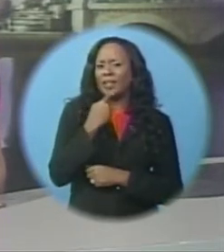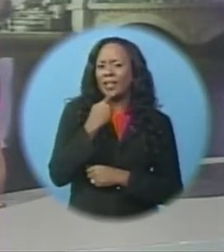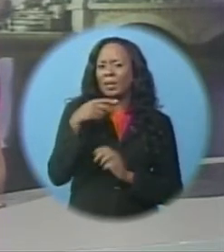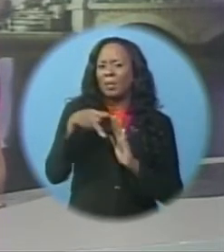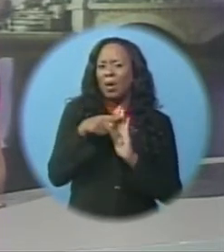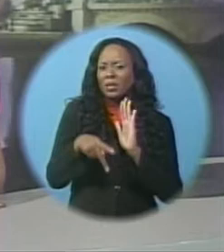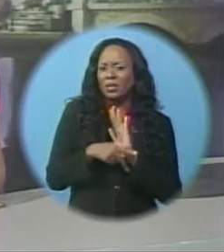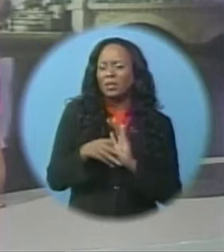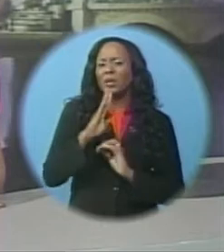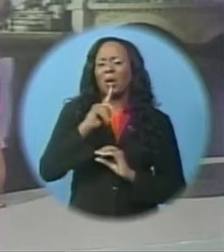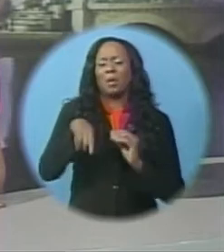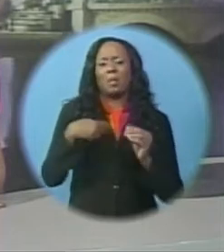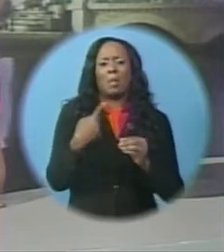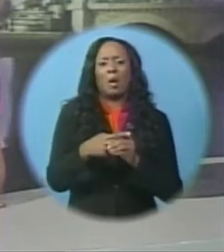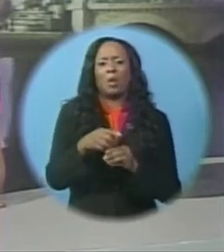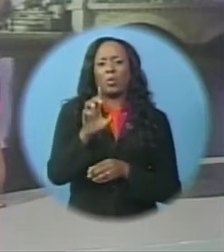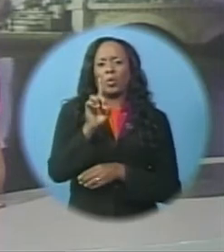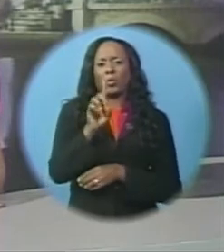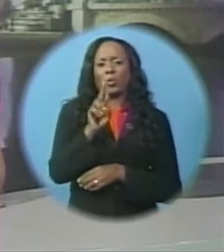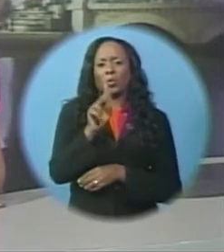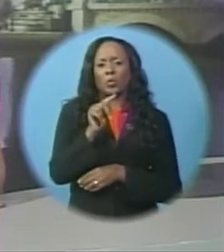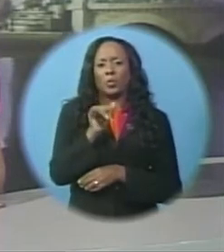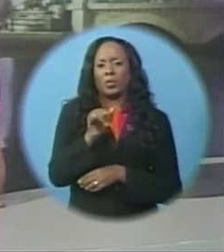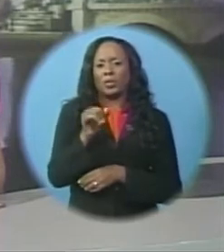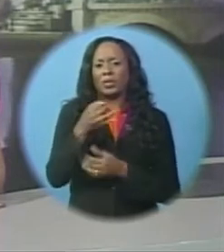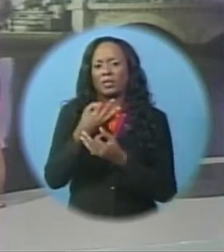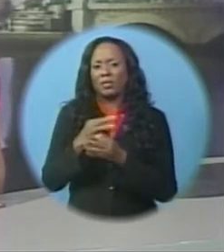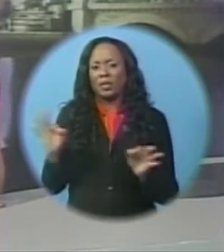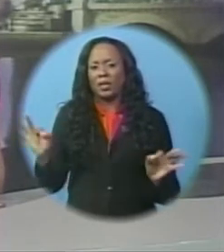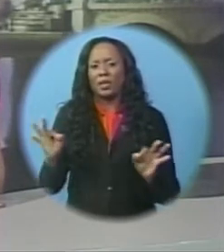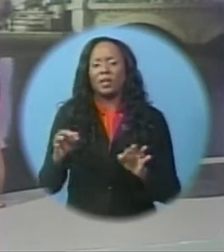policies that speak to duty-free zones and special development